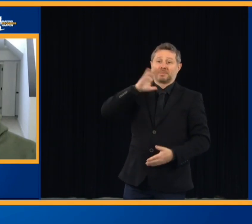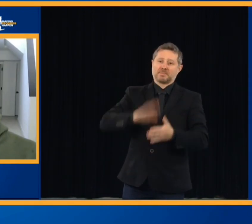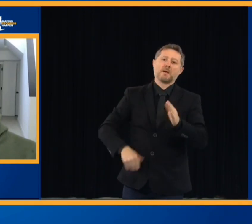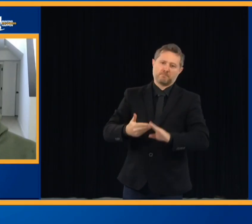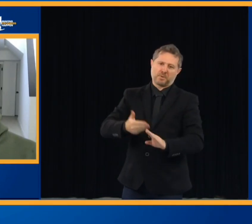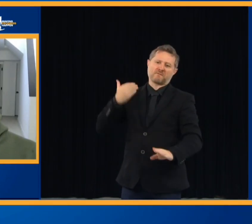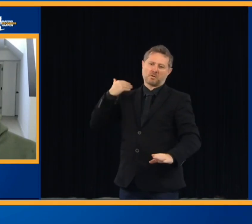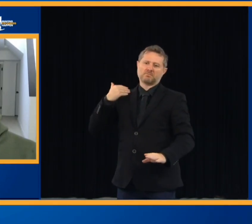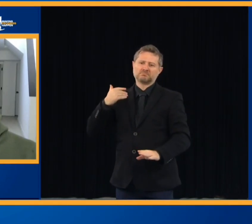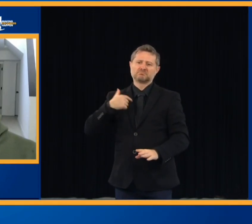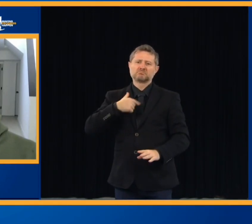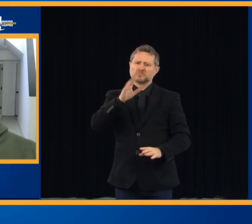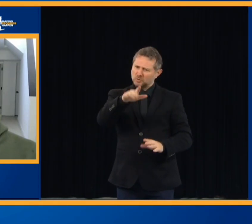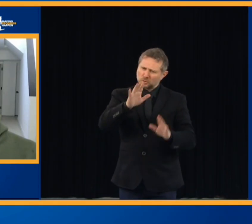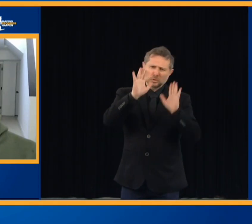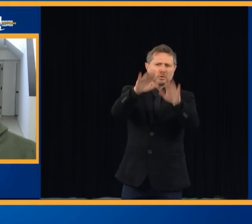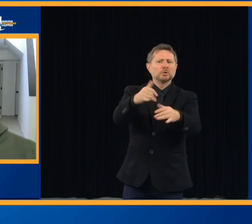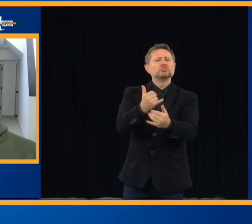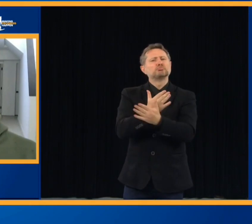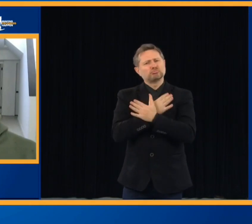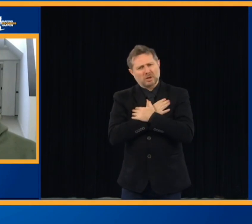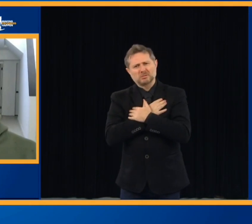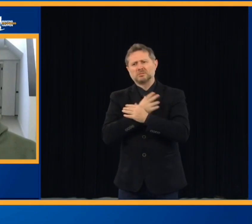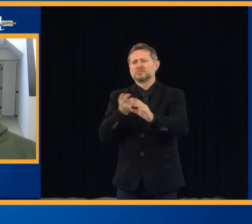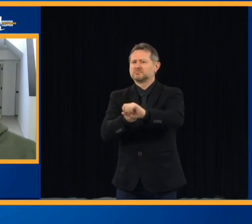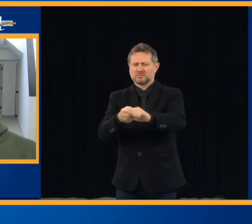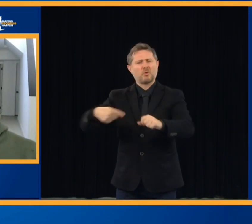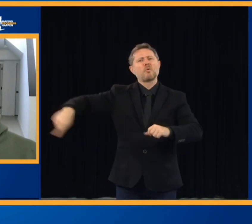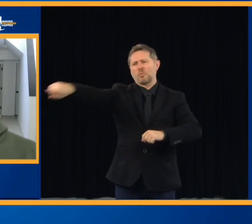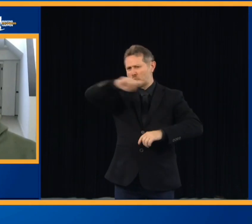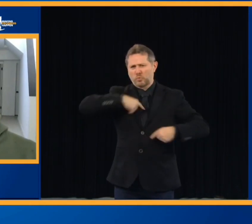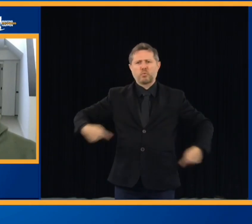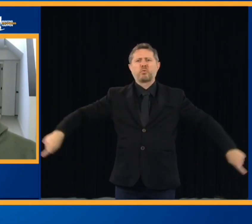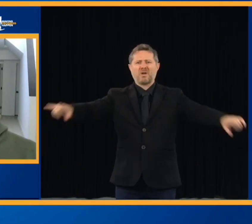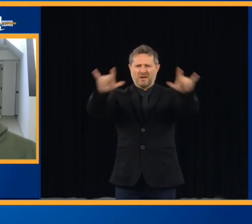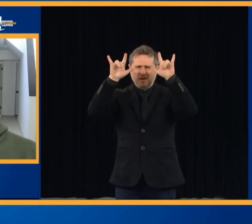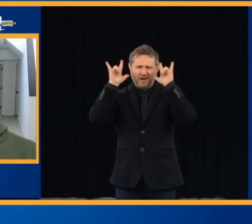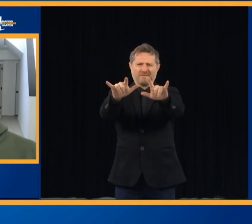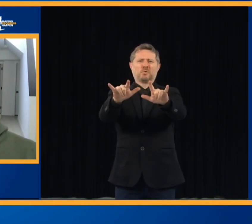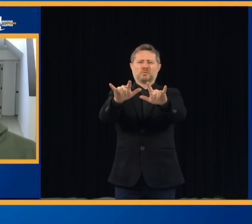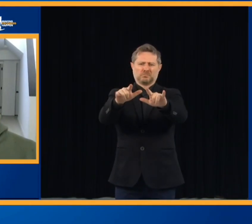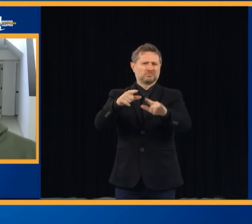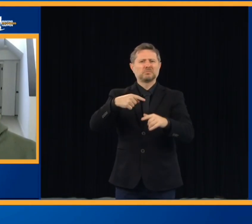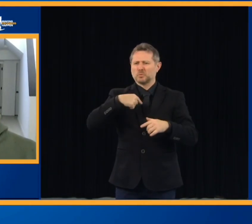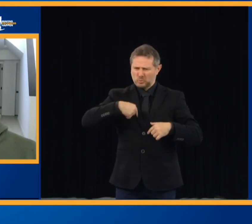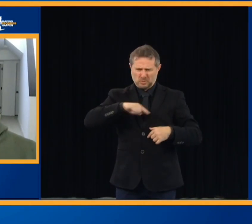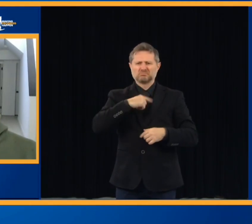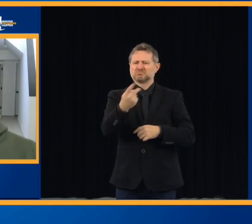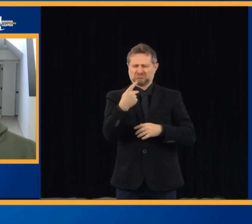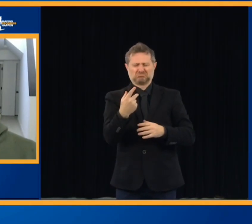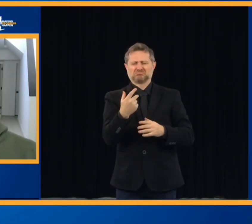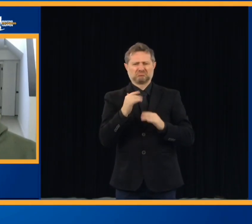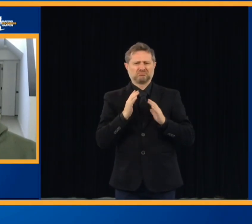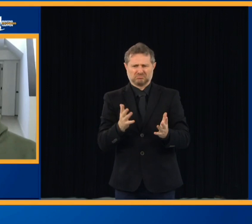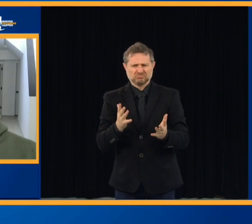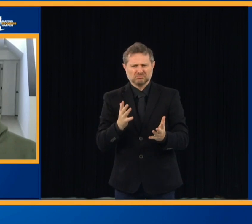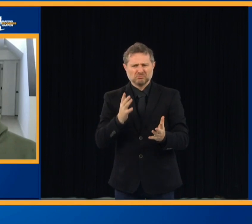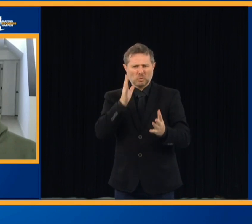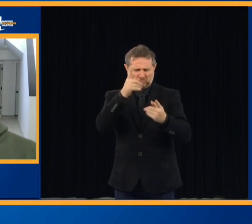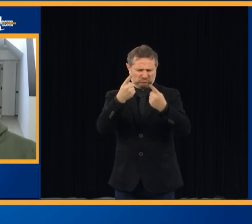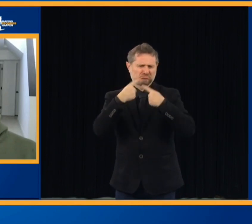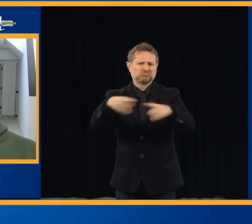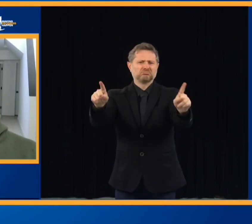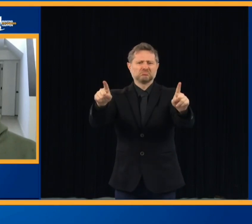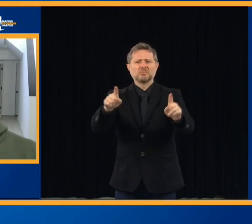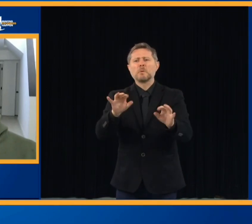some rest. I love you. Everybody loves you. This is going to be fine. You're going to get through it, and you're going to do a beautiful public